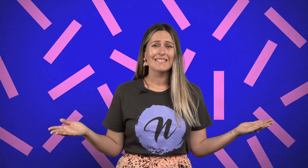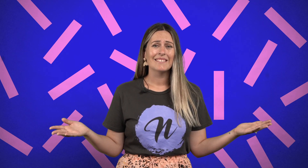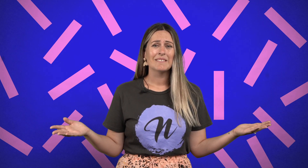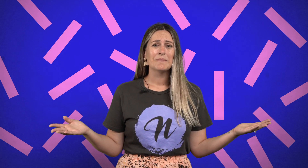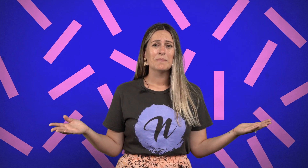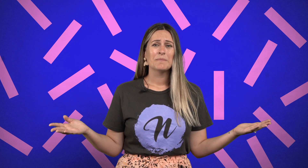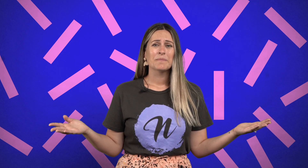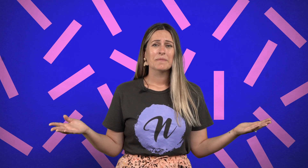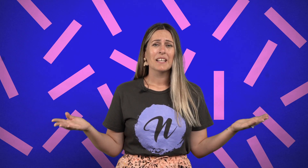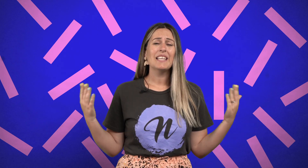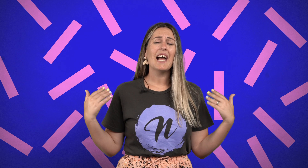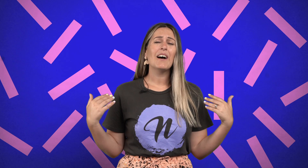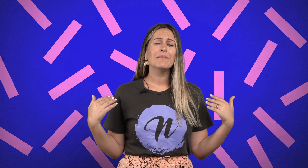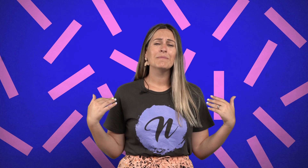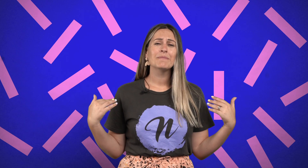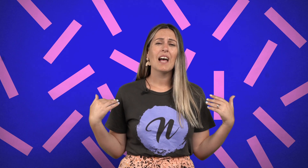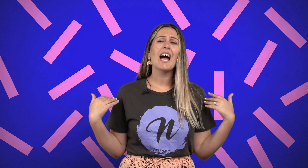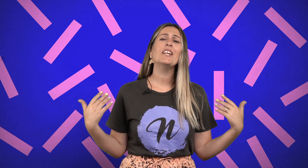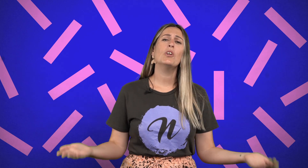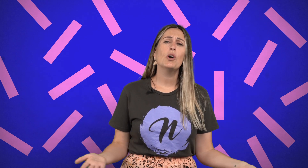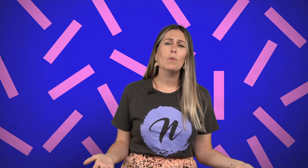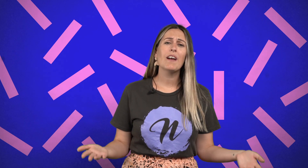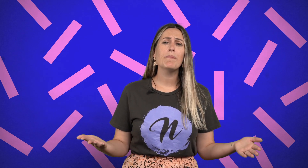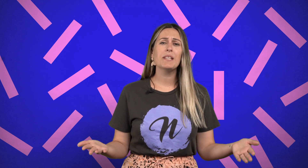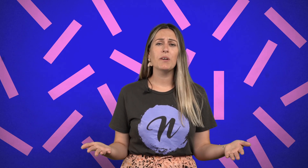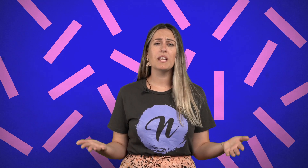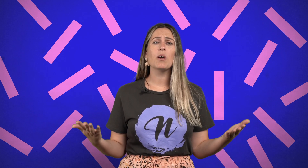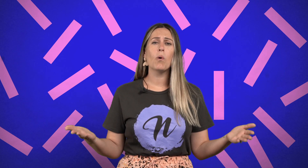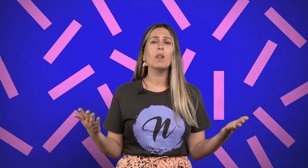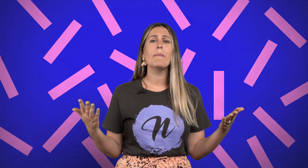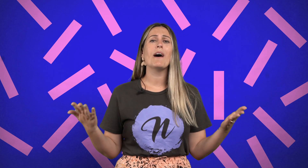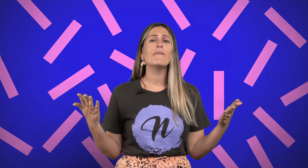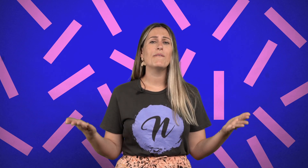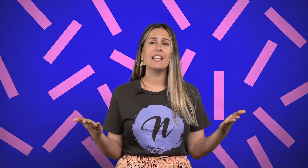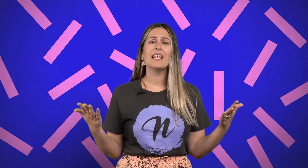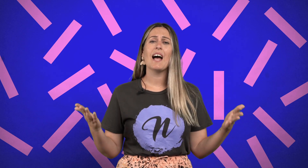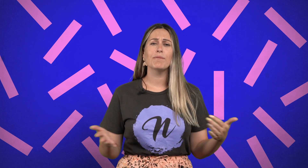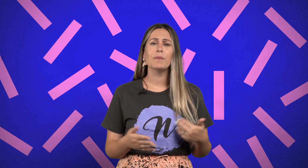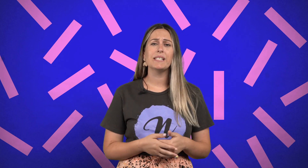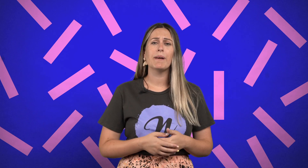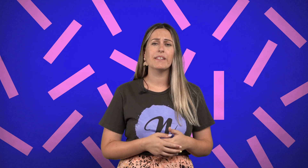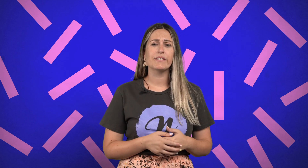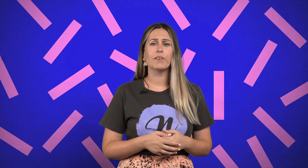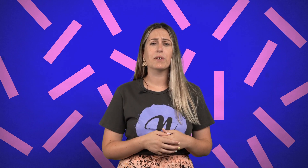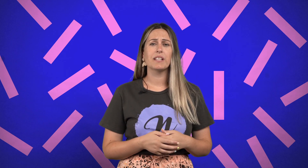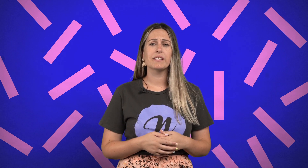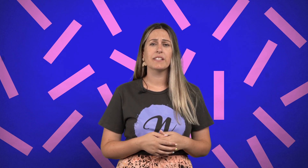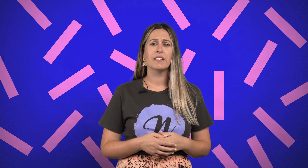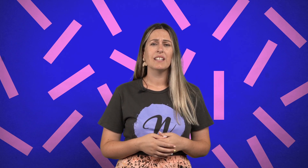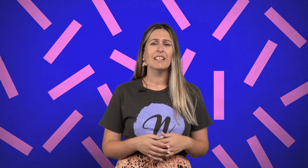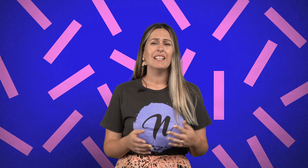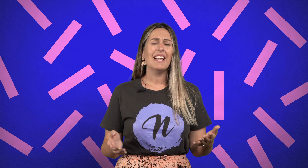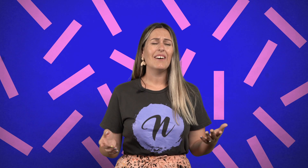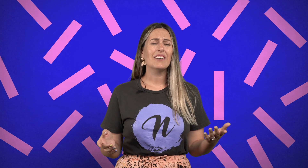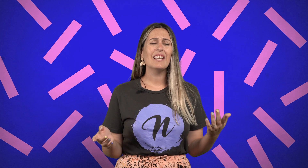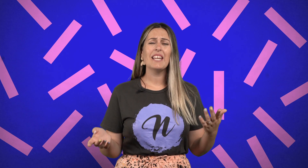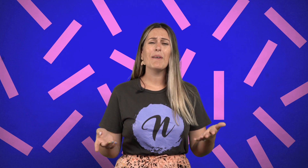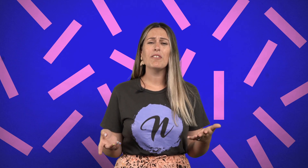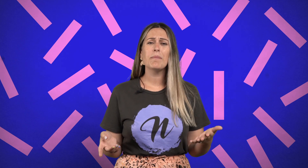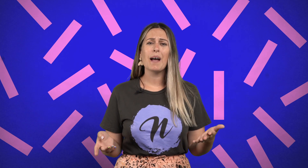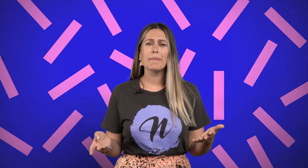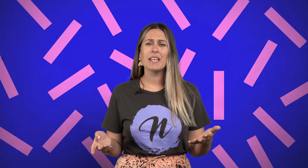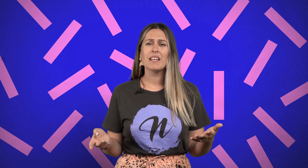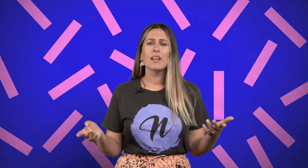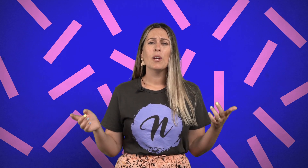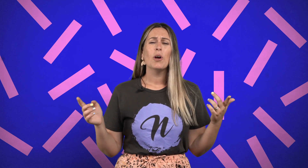that? Now, I know we have been learning all about faith, haven't we, Sprouts and Rockets? Now, can